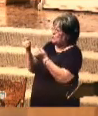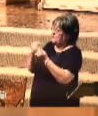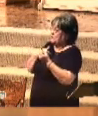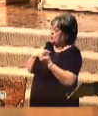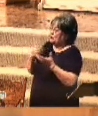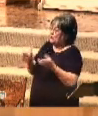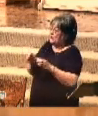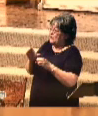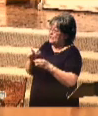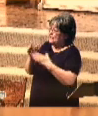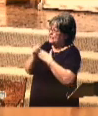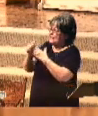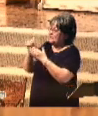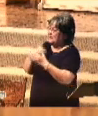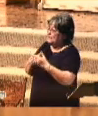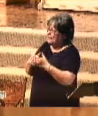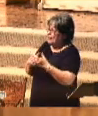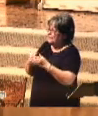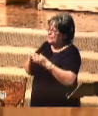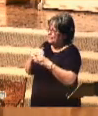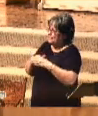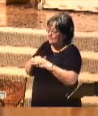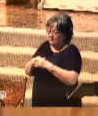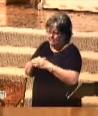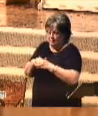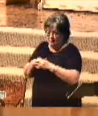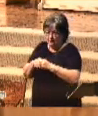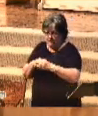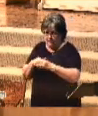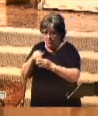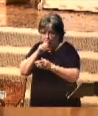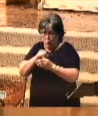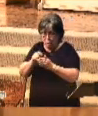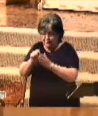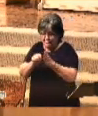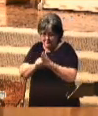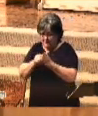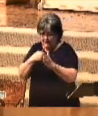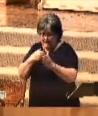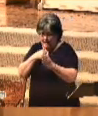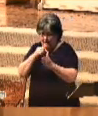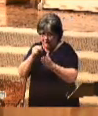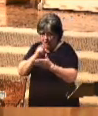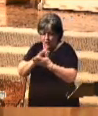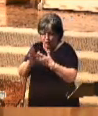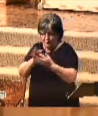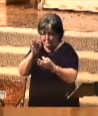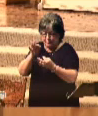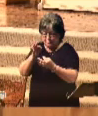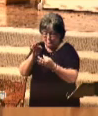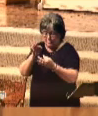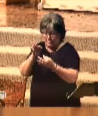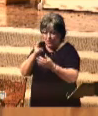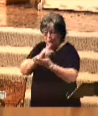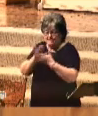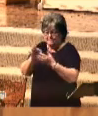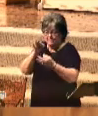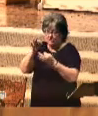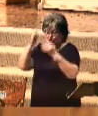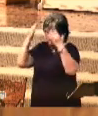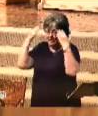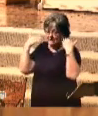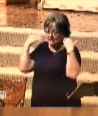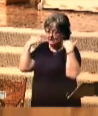You see, in the Old Testament, they didn't have the Holy Spirit indwelling believers. Holy Spirit rested upon believers. Holy